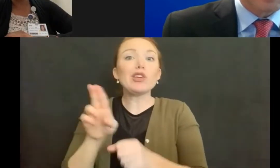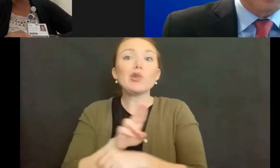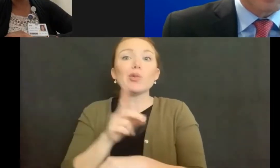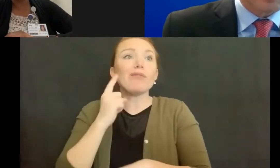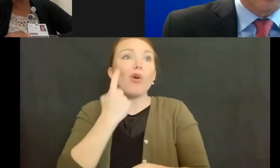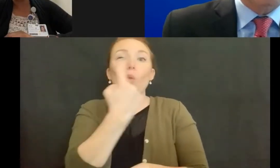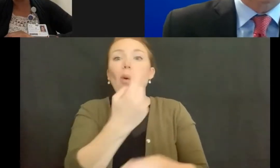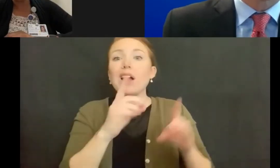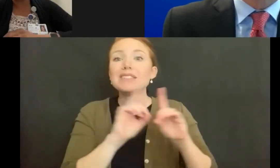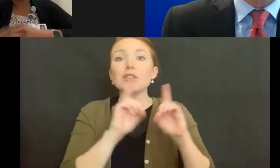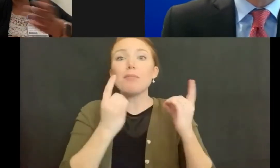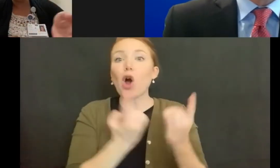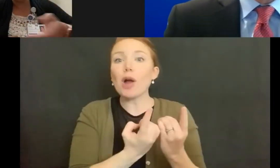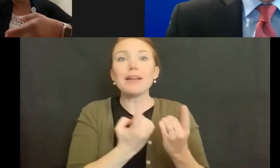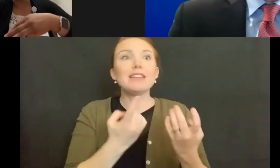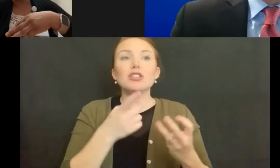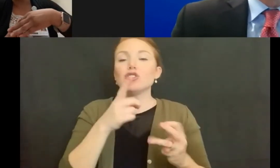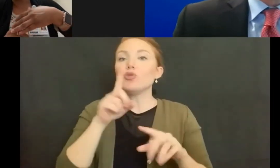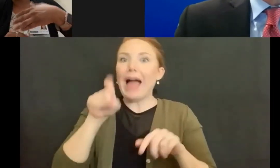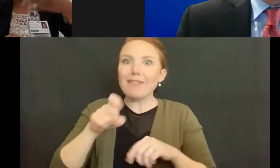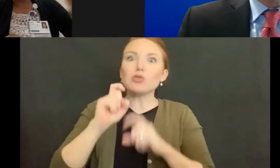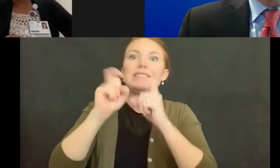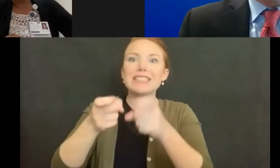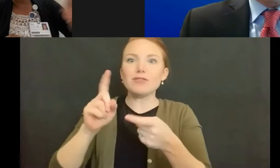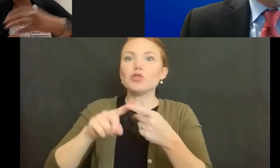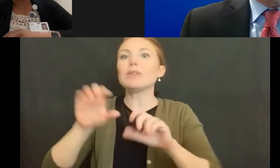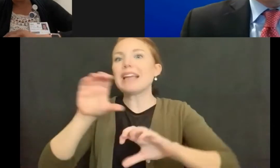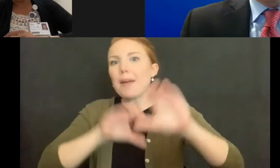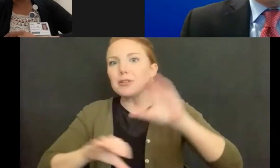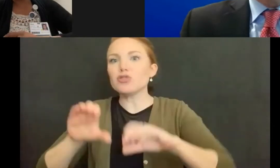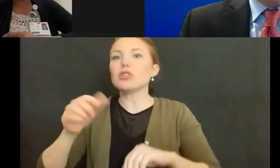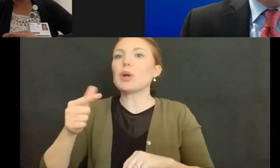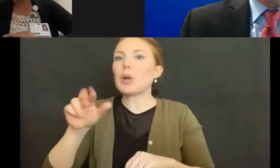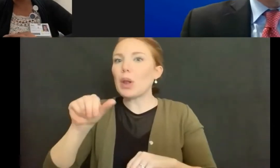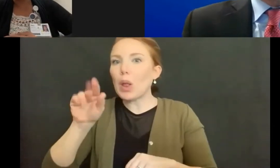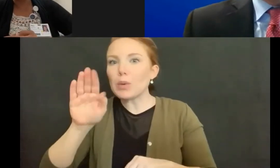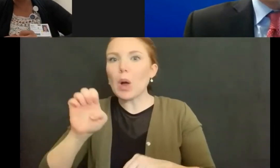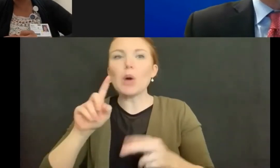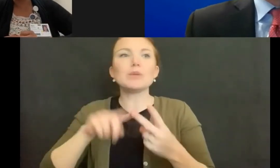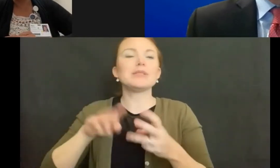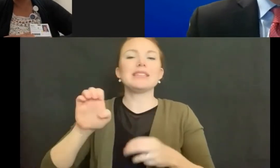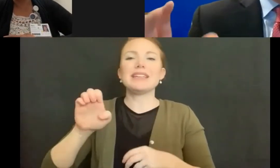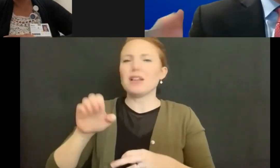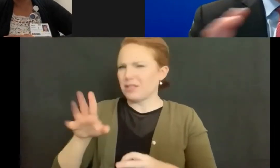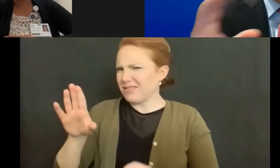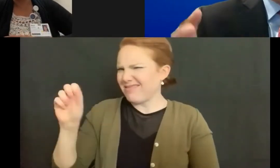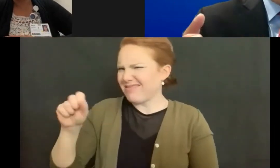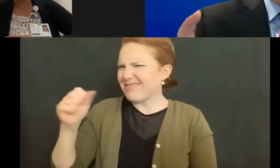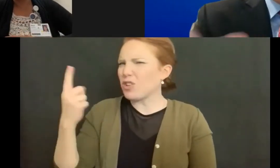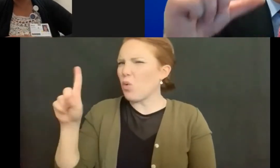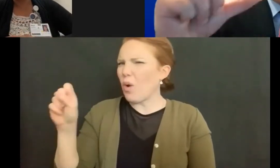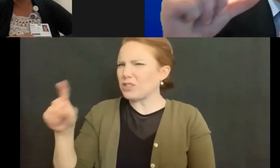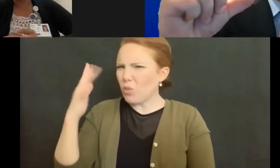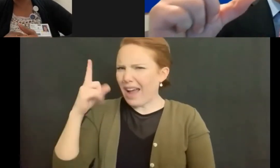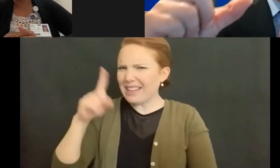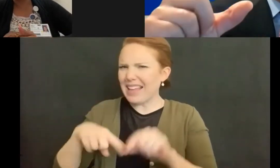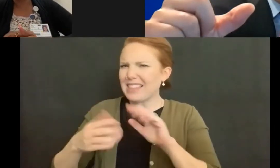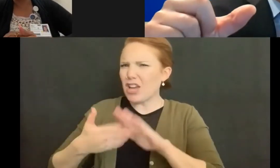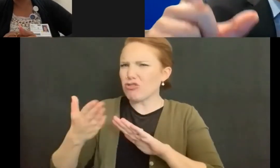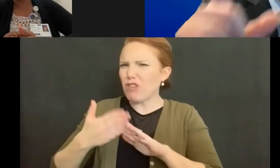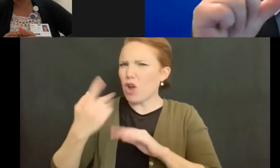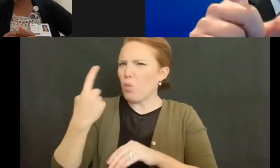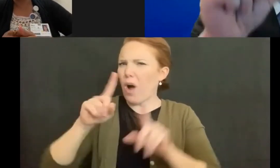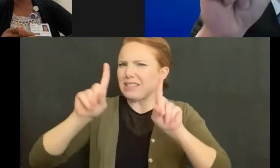cannot run it your chemistry, which is glucose and Well, okay, that's my your question. One electrolytes. question for you. Why can't they run all the tests off of